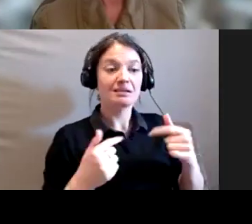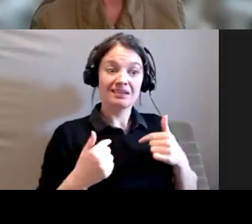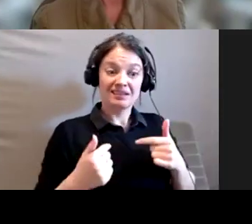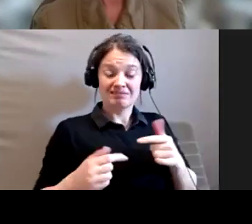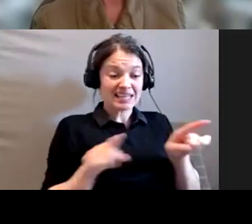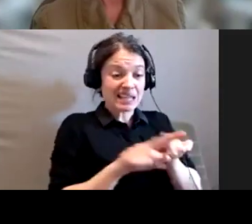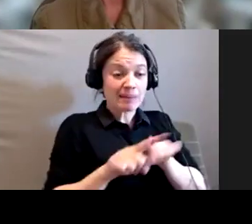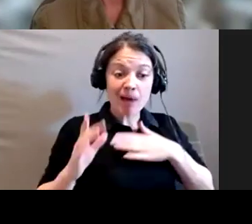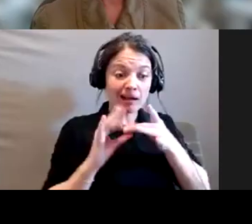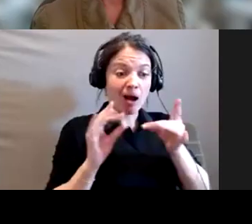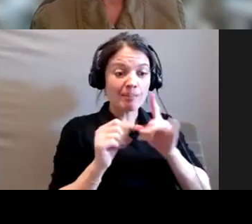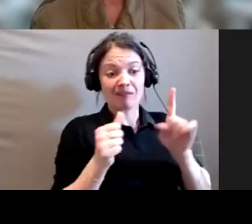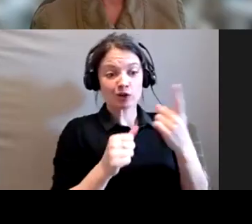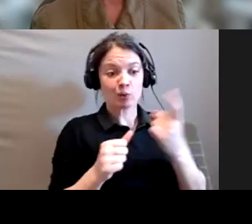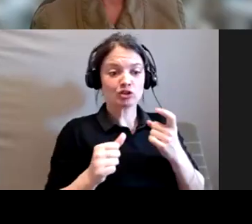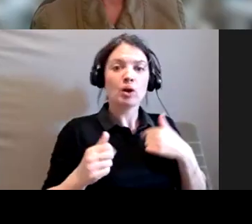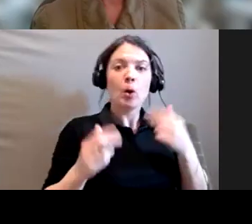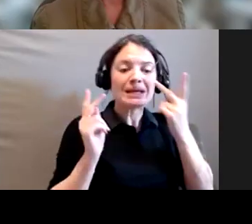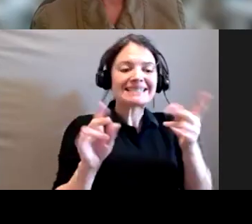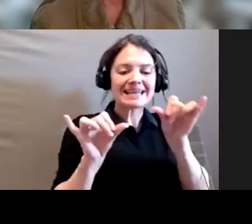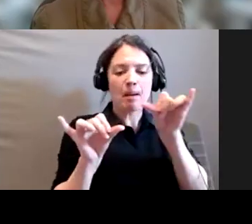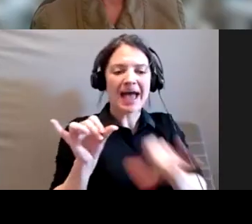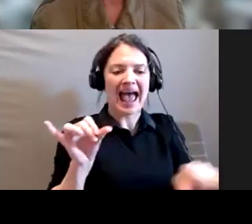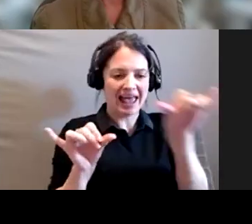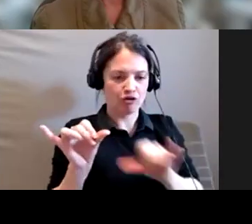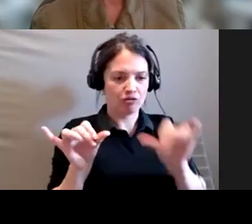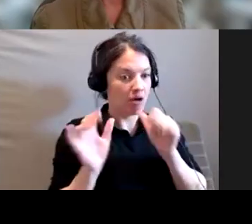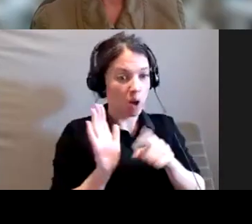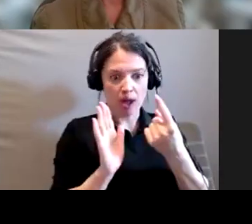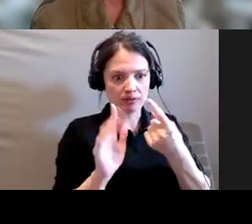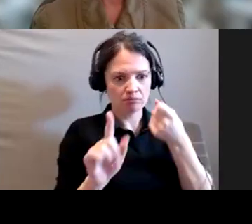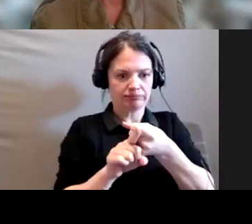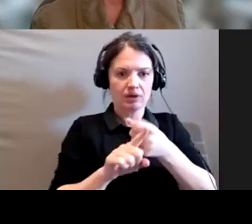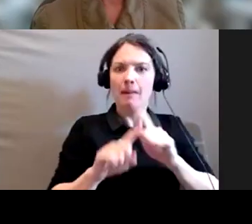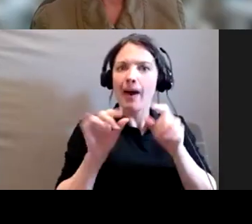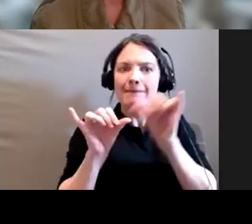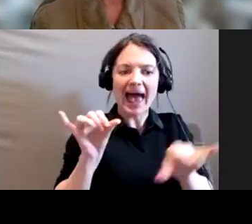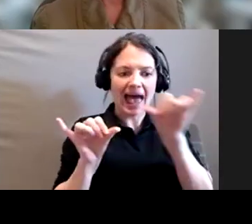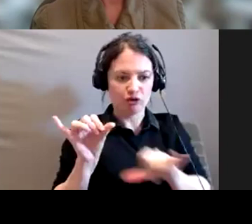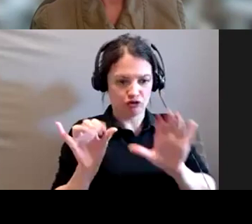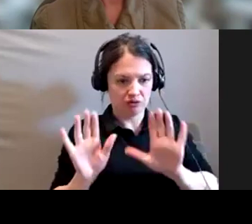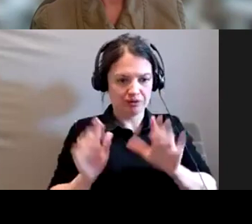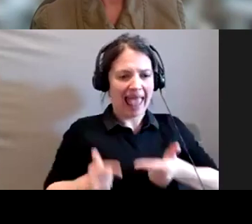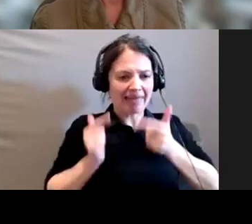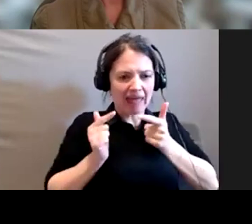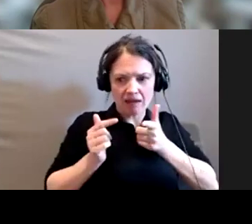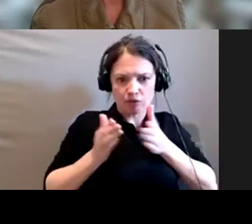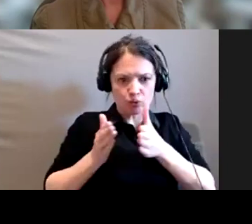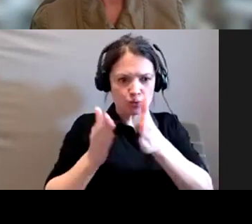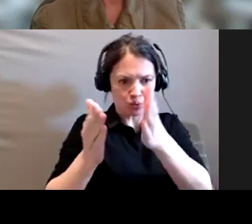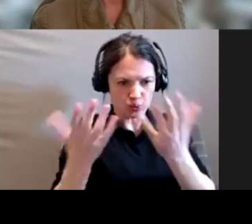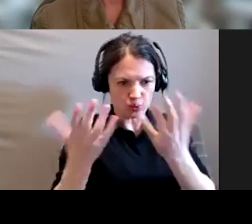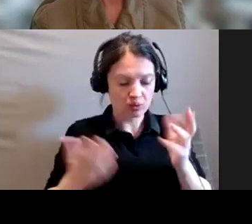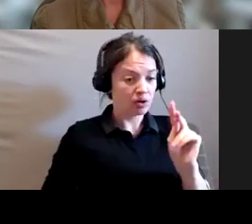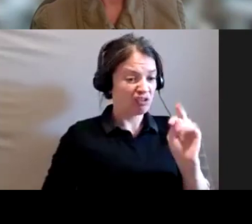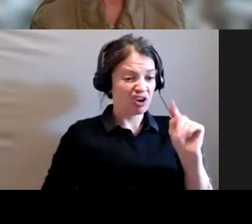is the patterns of control and that life course piece, because I really think that's a lot of what Kurt is really showing us